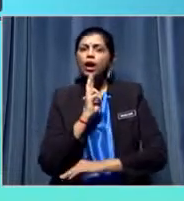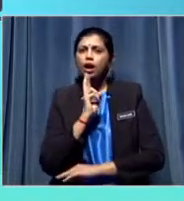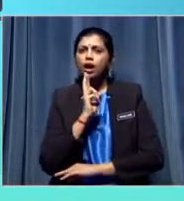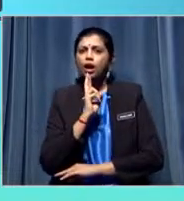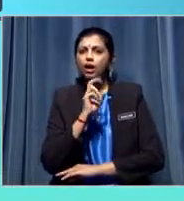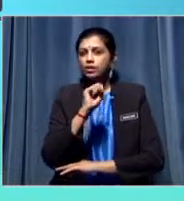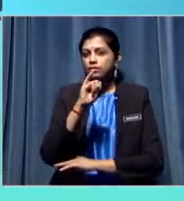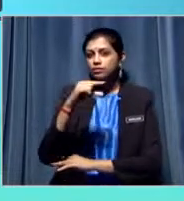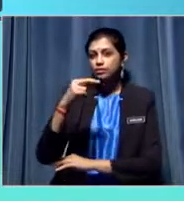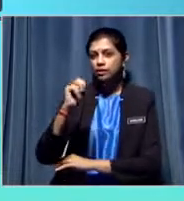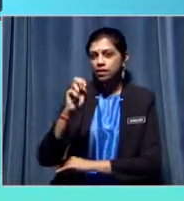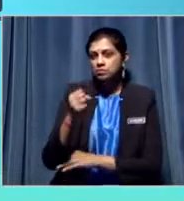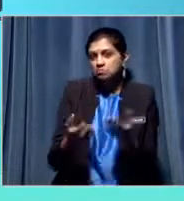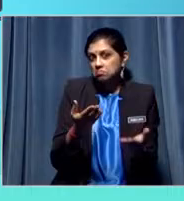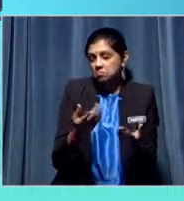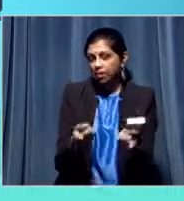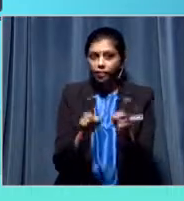is likely to happen.